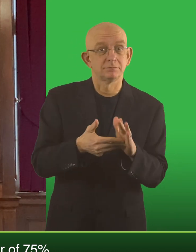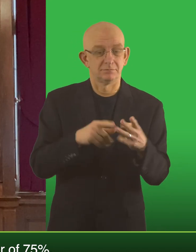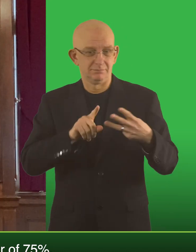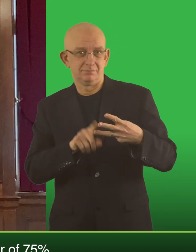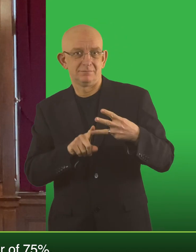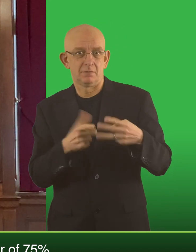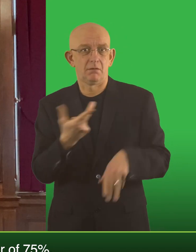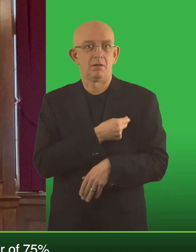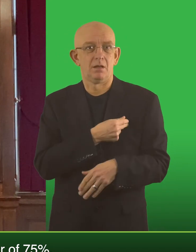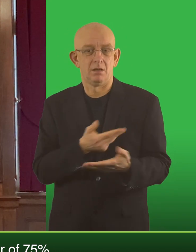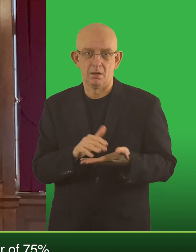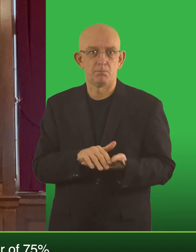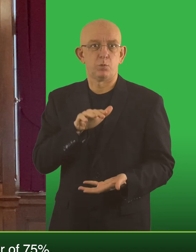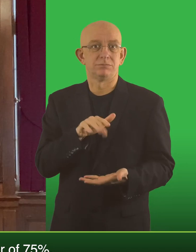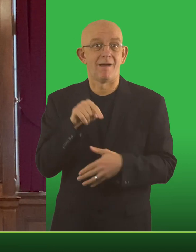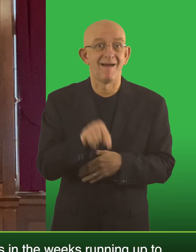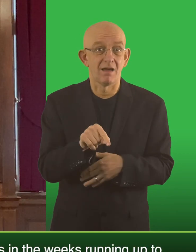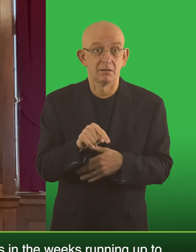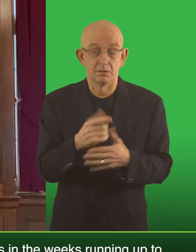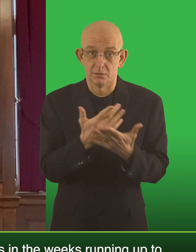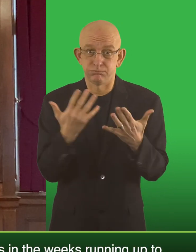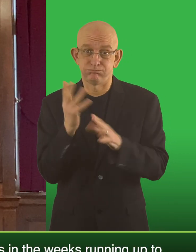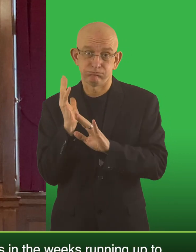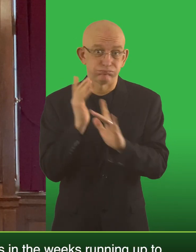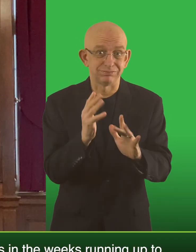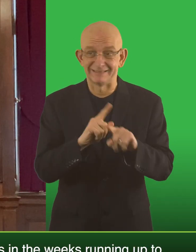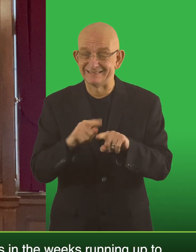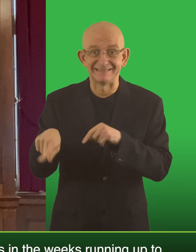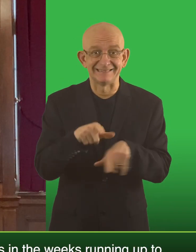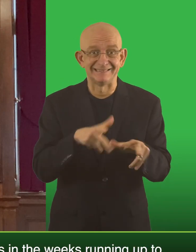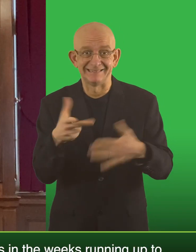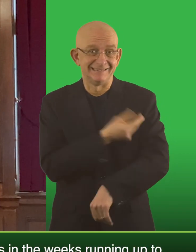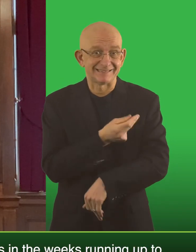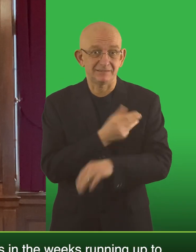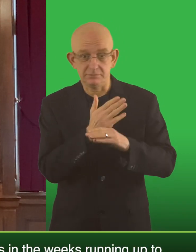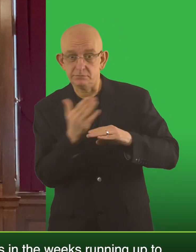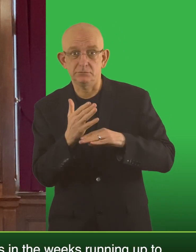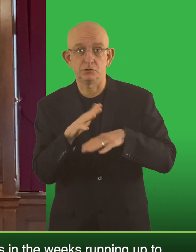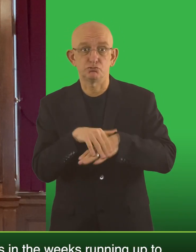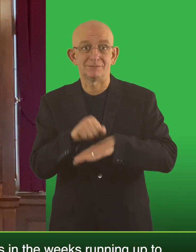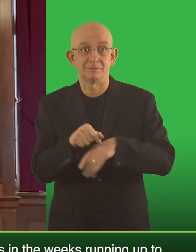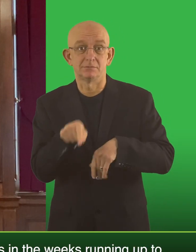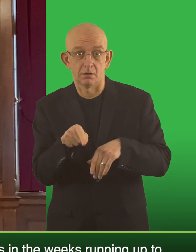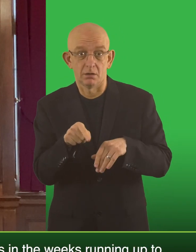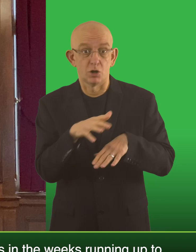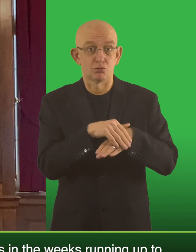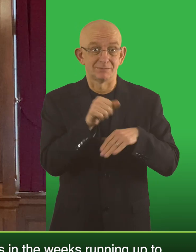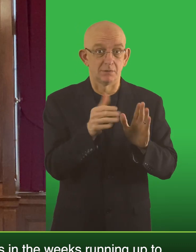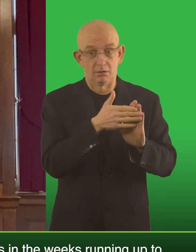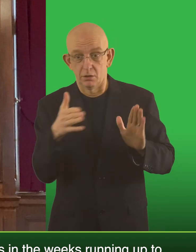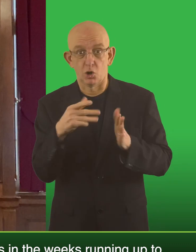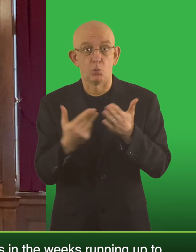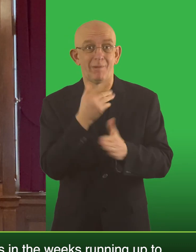of the population fully vaccinated, including boosters. There was a huge push on getting booster jabs in the weeks running up to Christmas